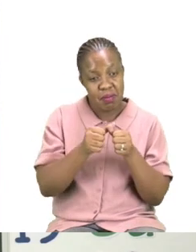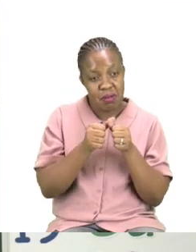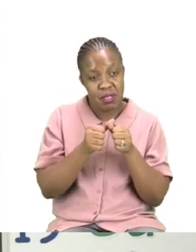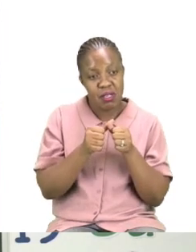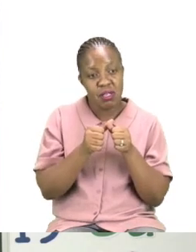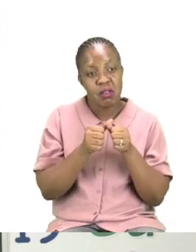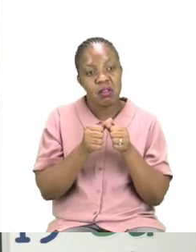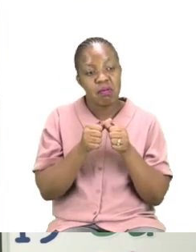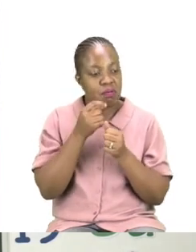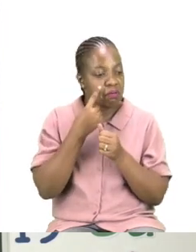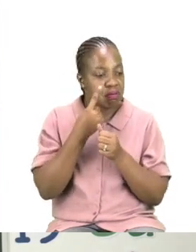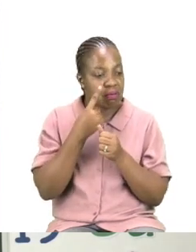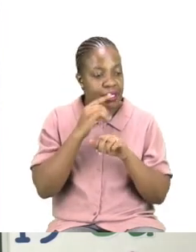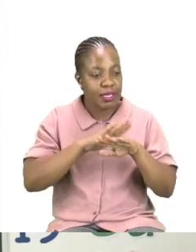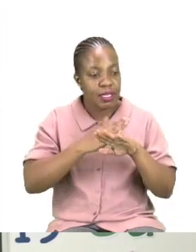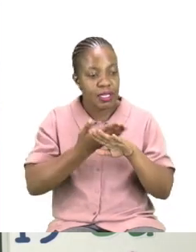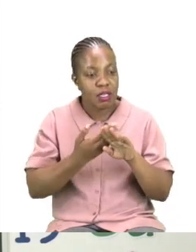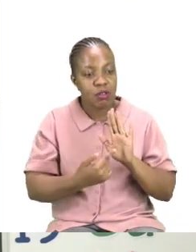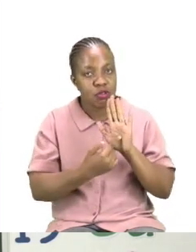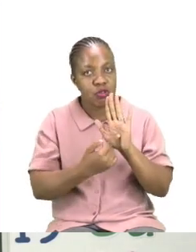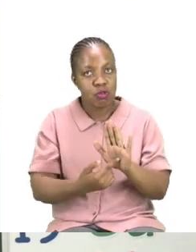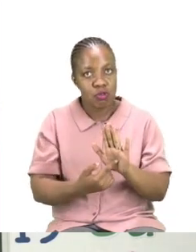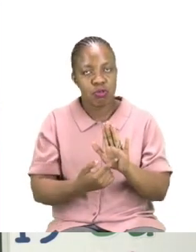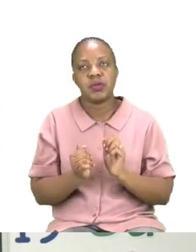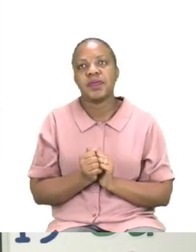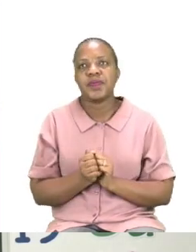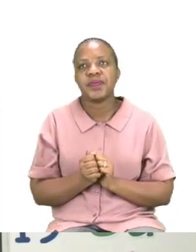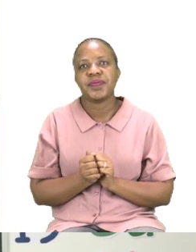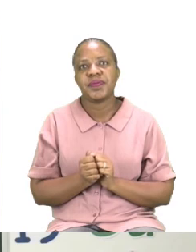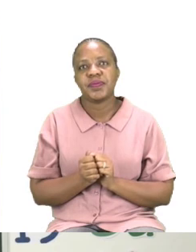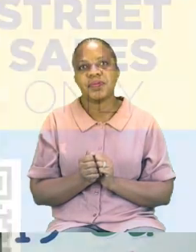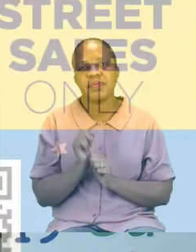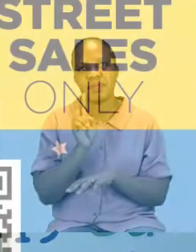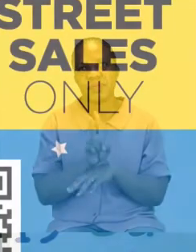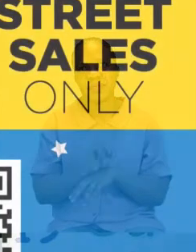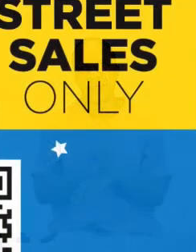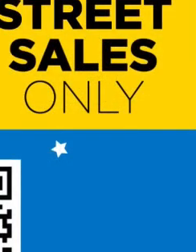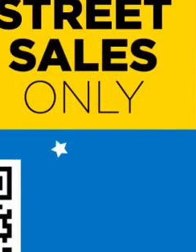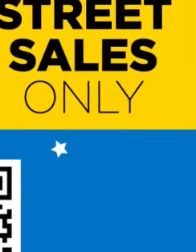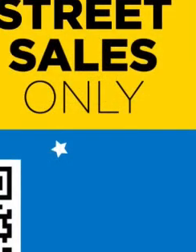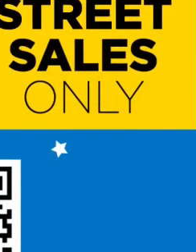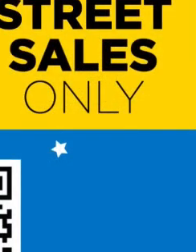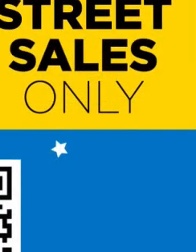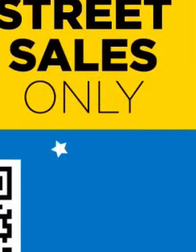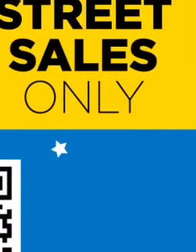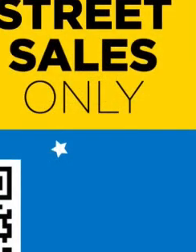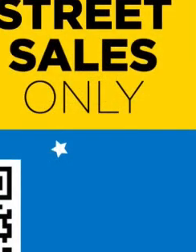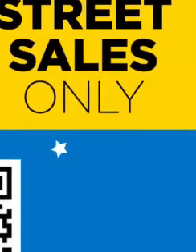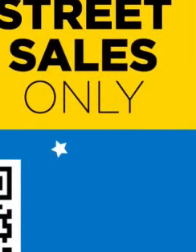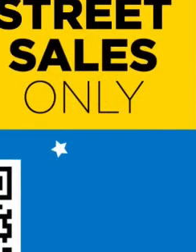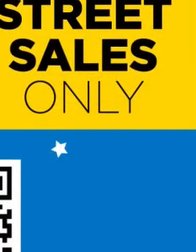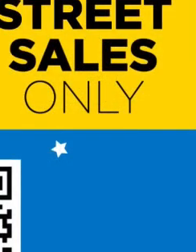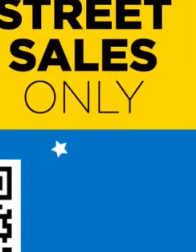get your answers correct. We'll be back after this short advert break. Follow us on MyZone Facebook